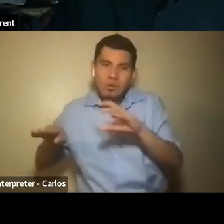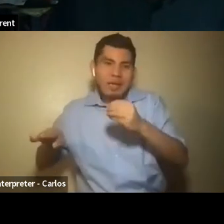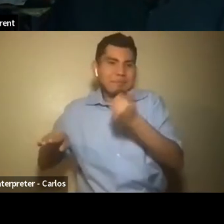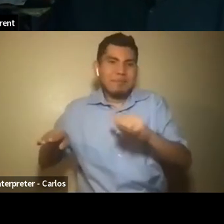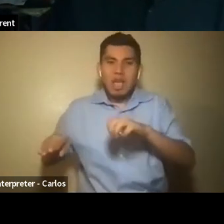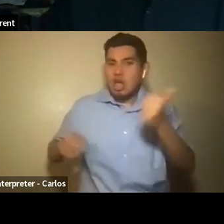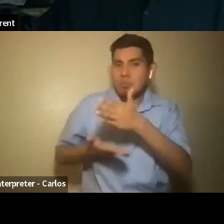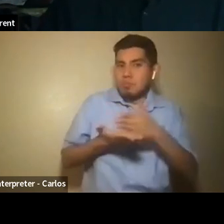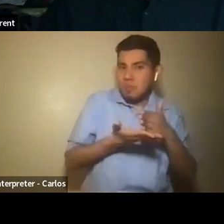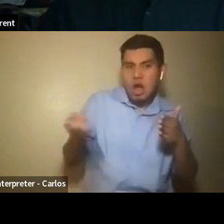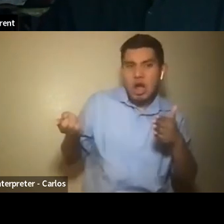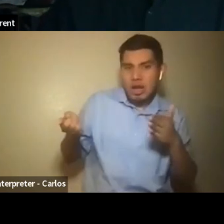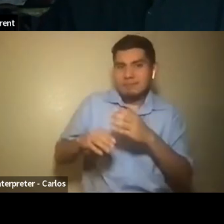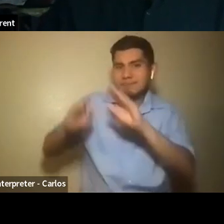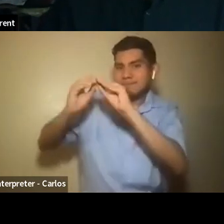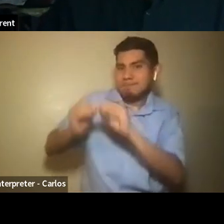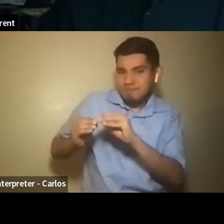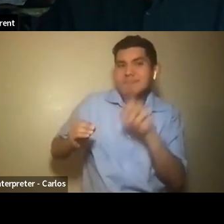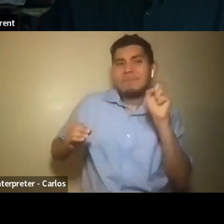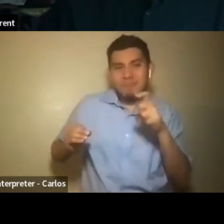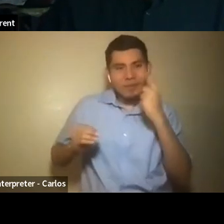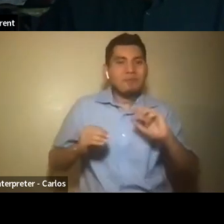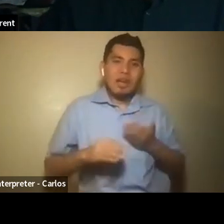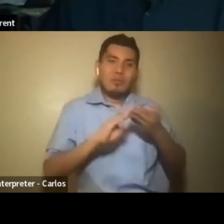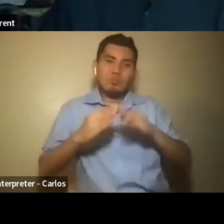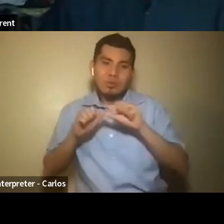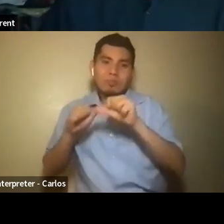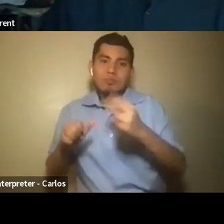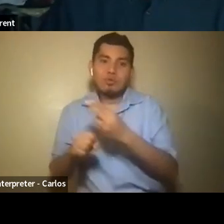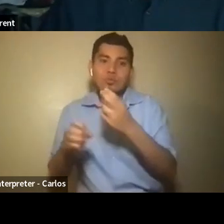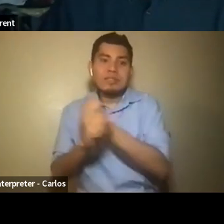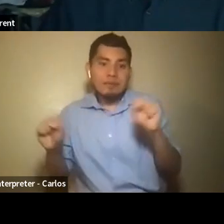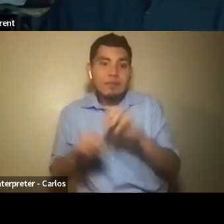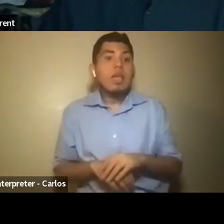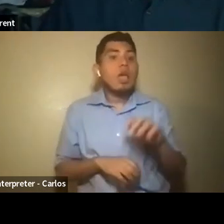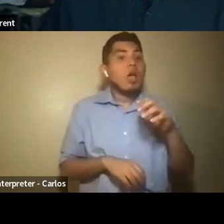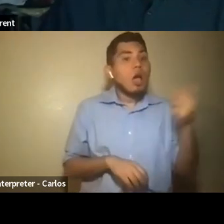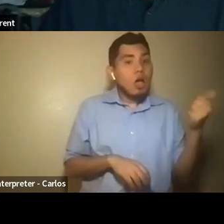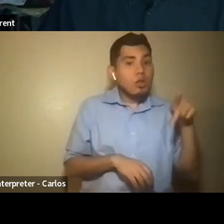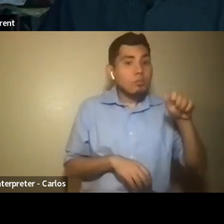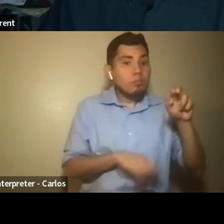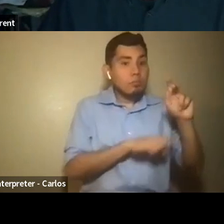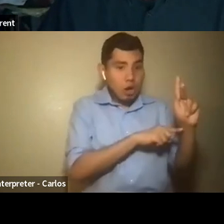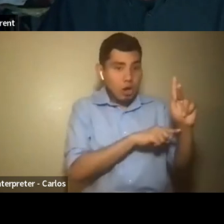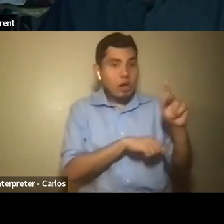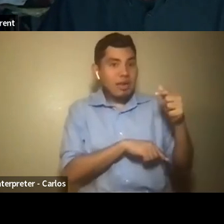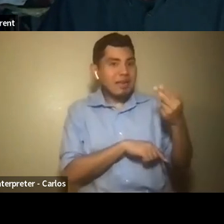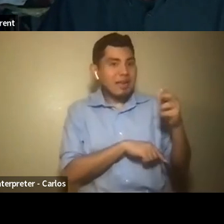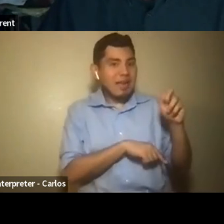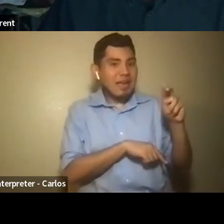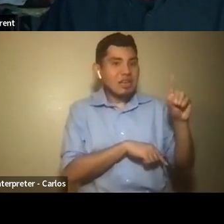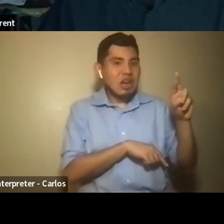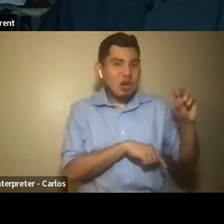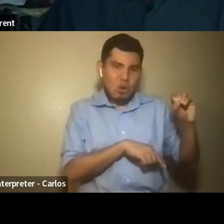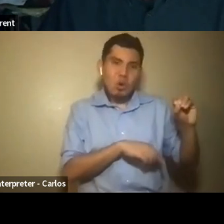that it can be continued to be used safely by the community. And then at Gundarak Park, proposal here is for replacement of the basketball